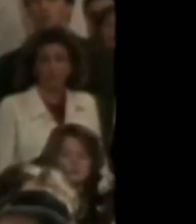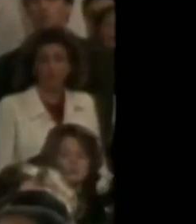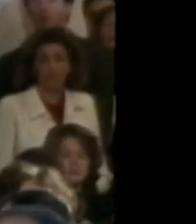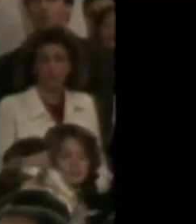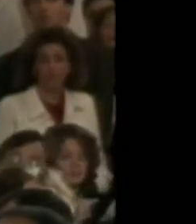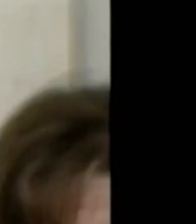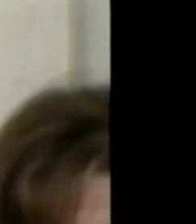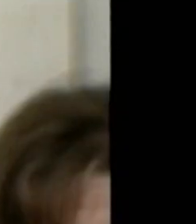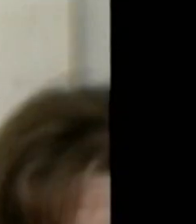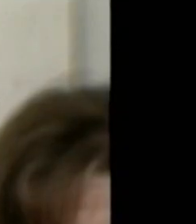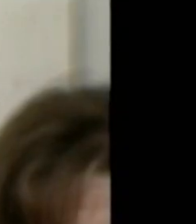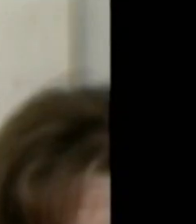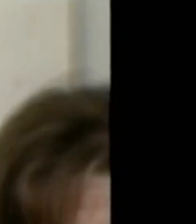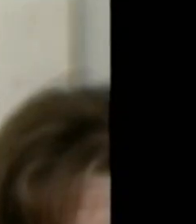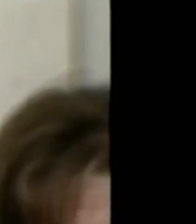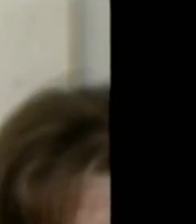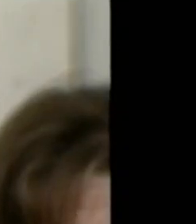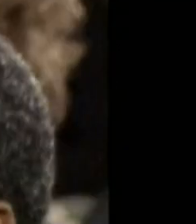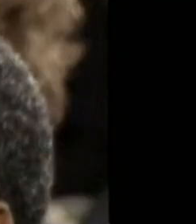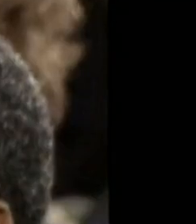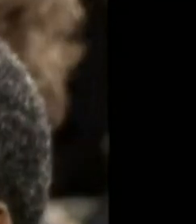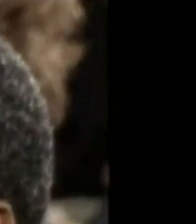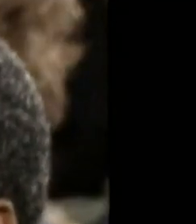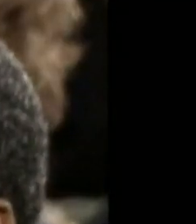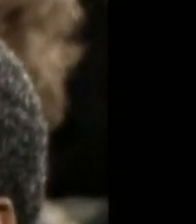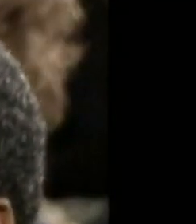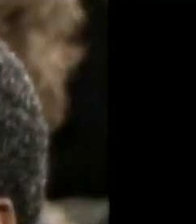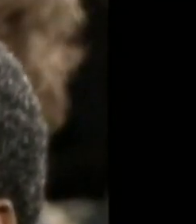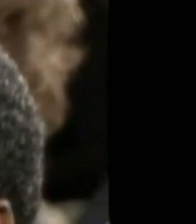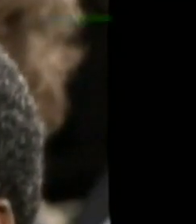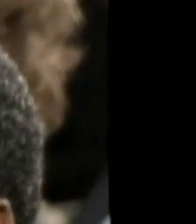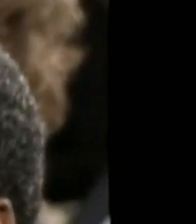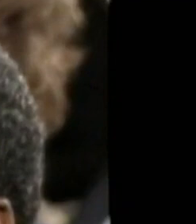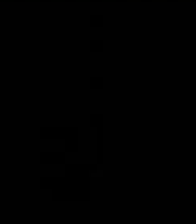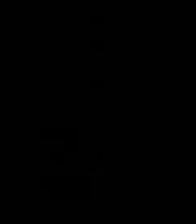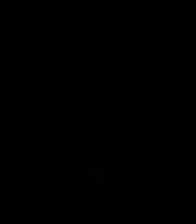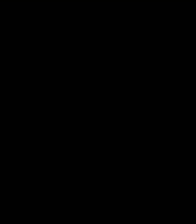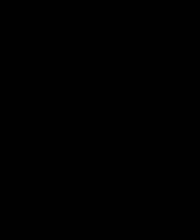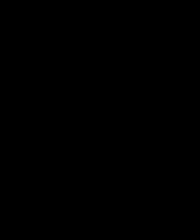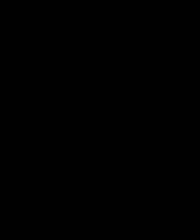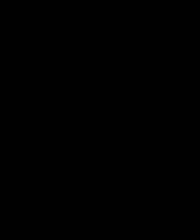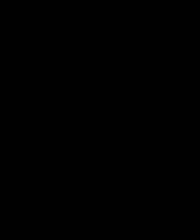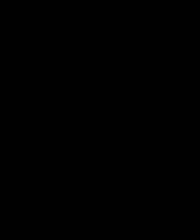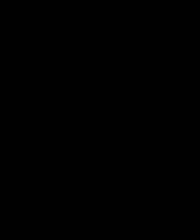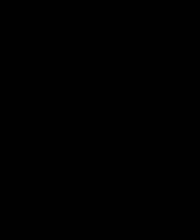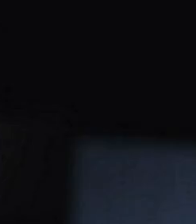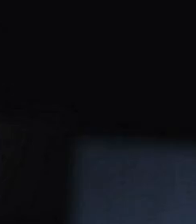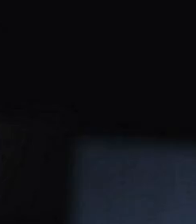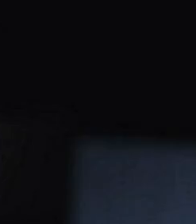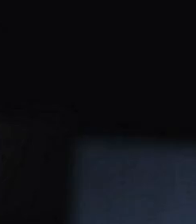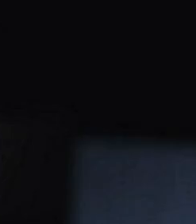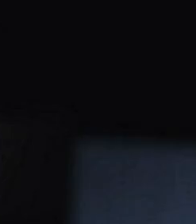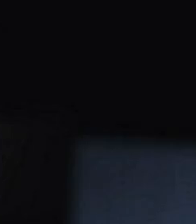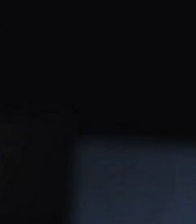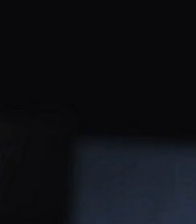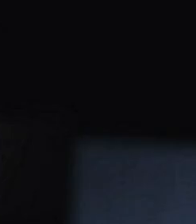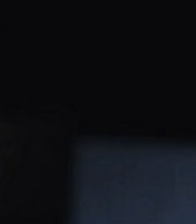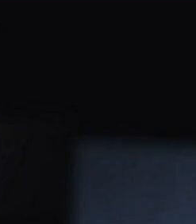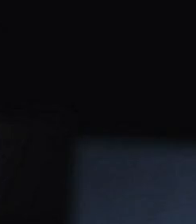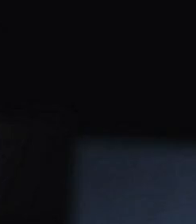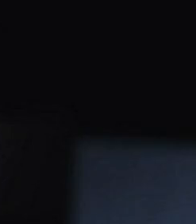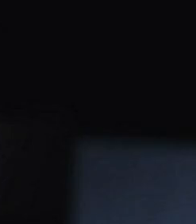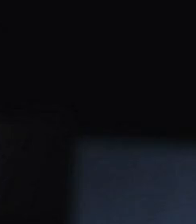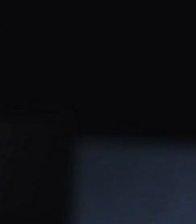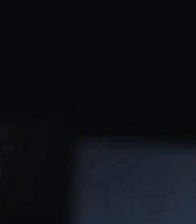I do. What's Clarence Thomas going to do? I'd rather die than withdraw. We know what this is all about. This is the wrong black guy.